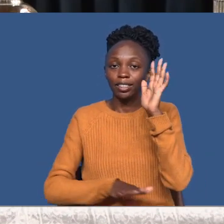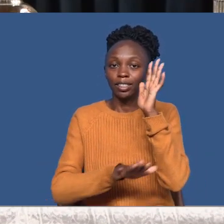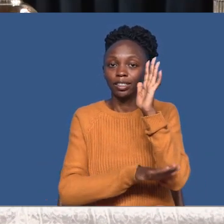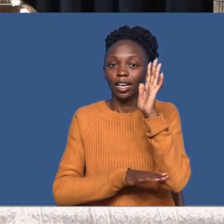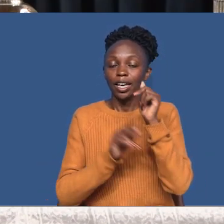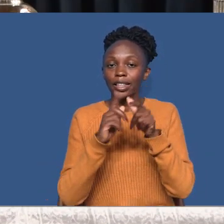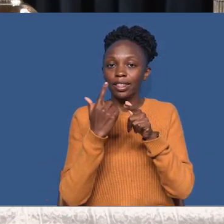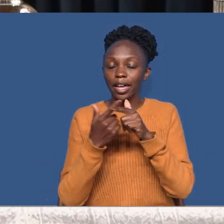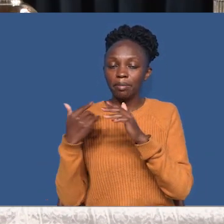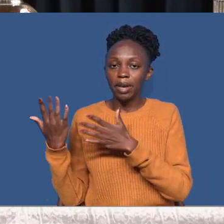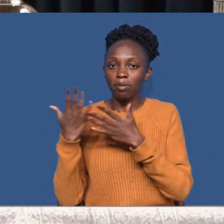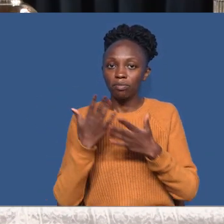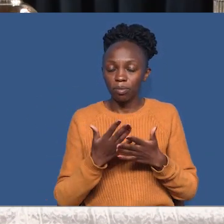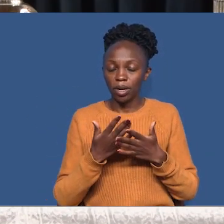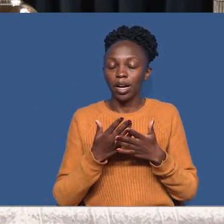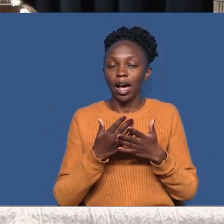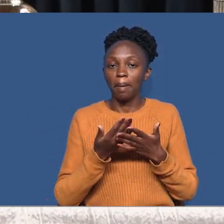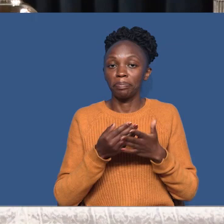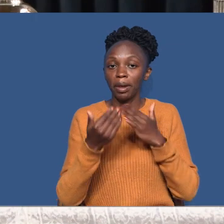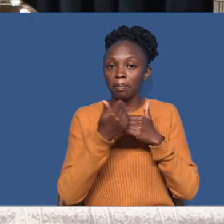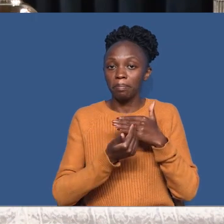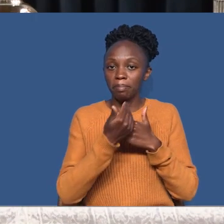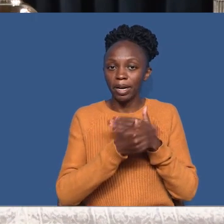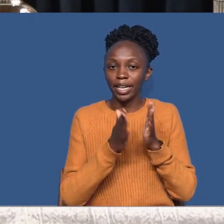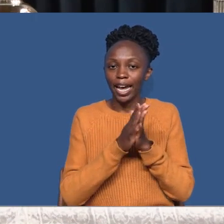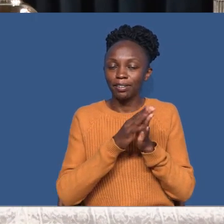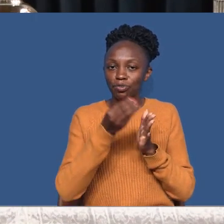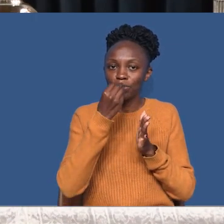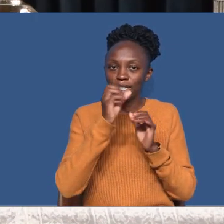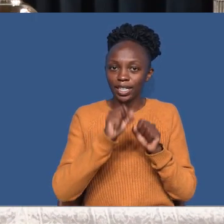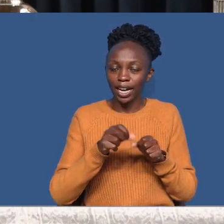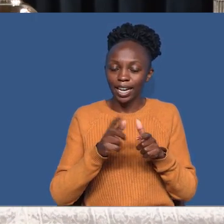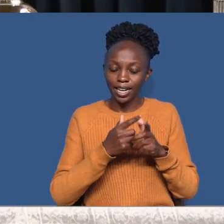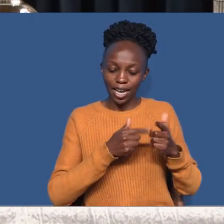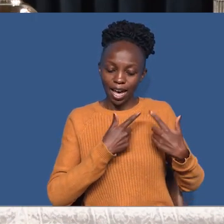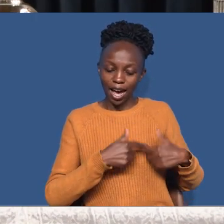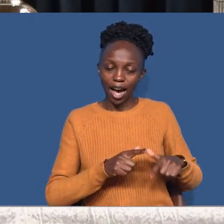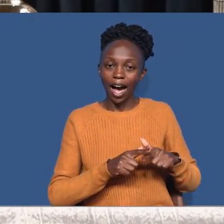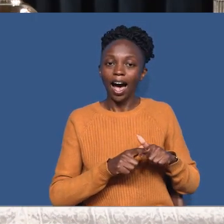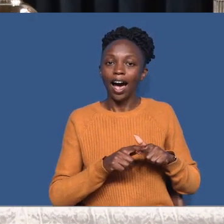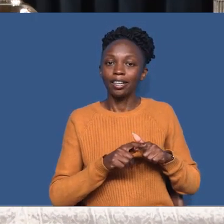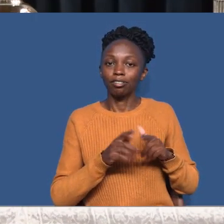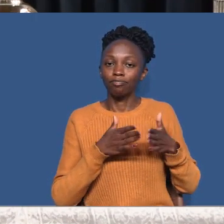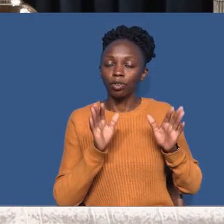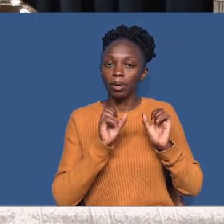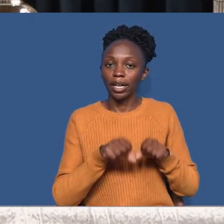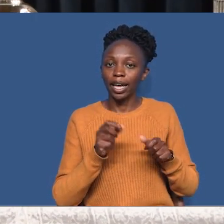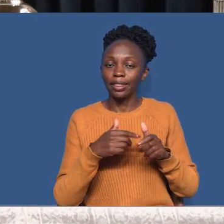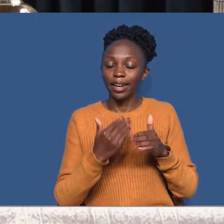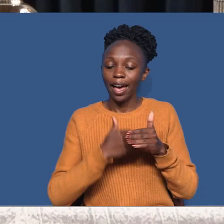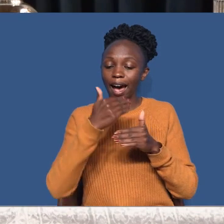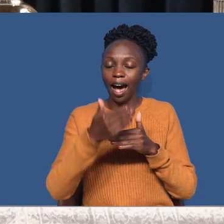a morsel of bread and you may refresh your hearts. After that, you may